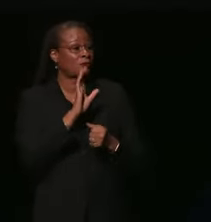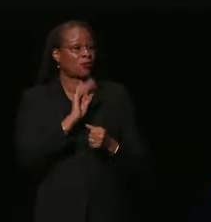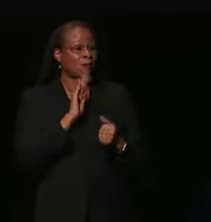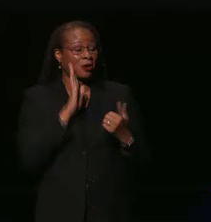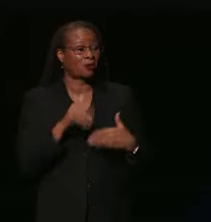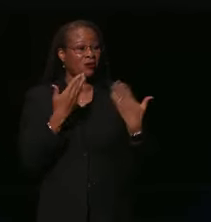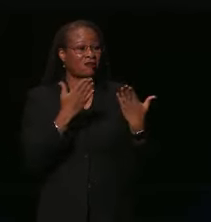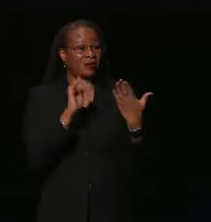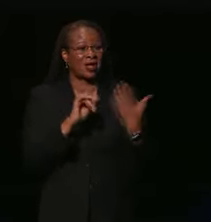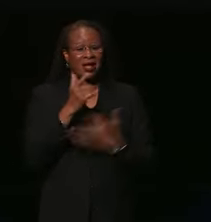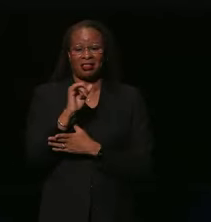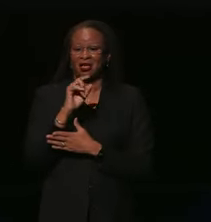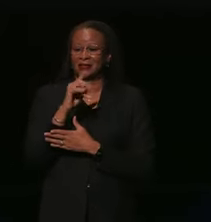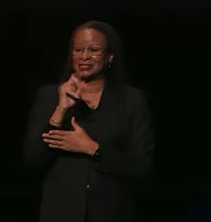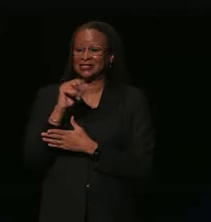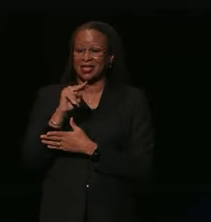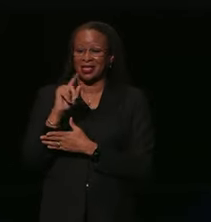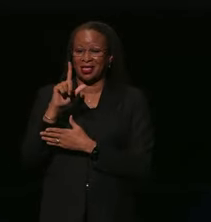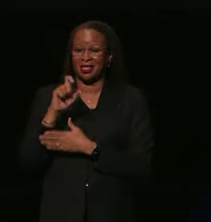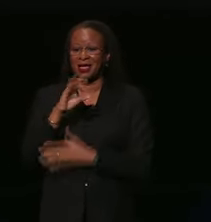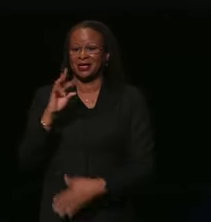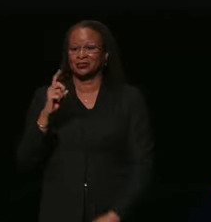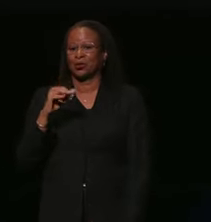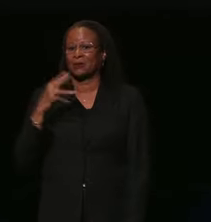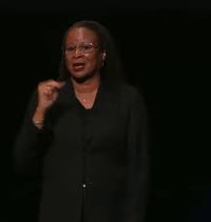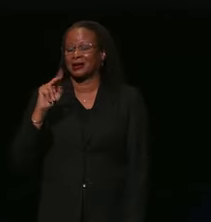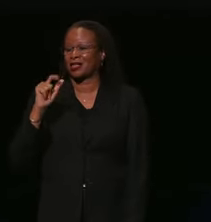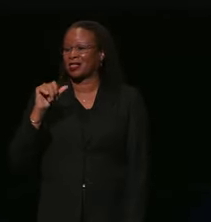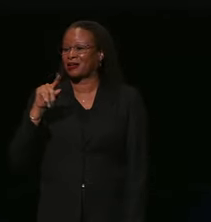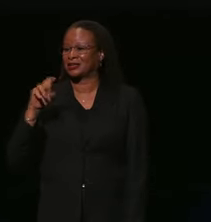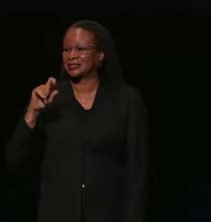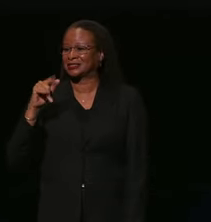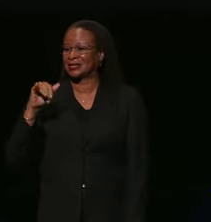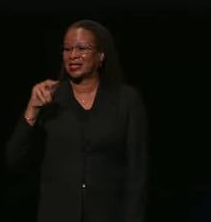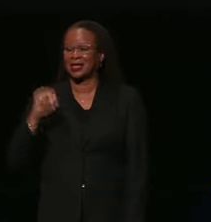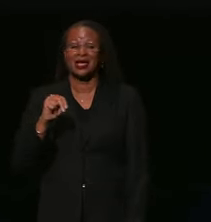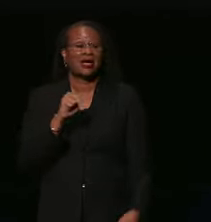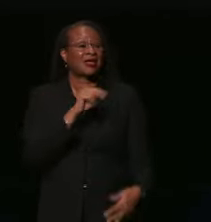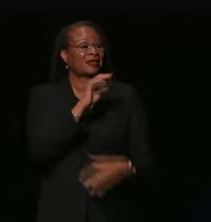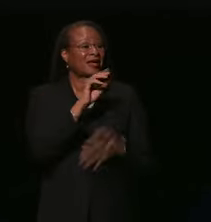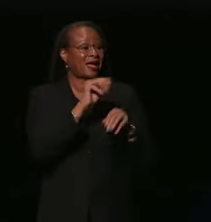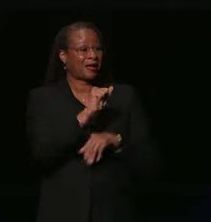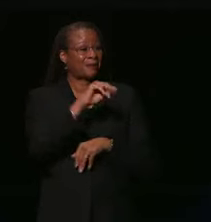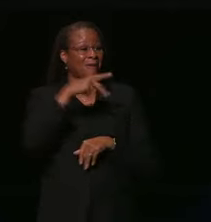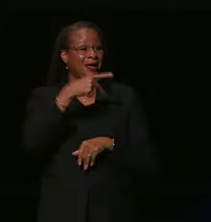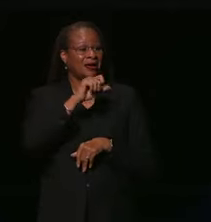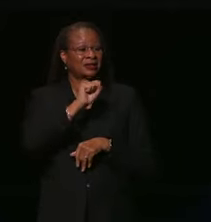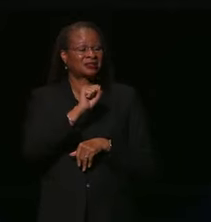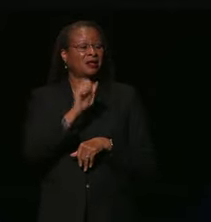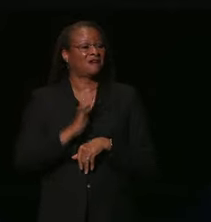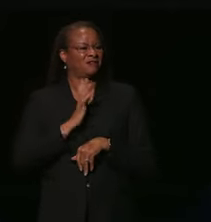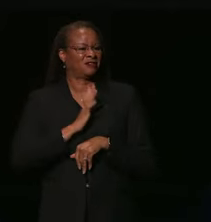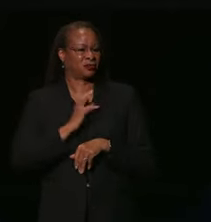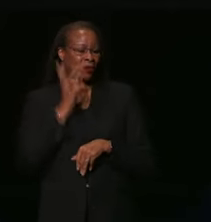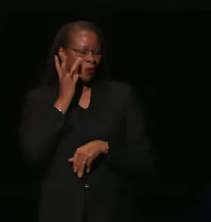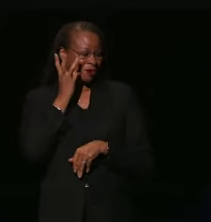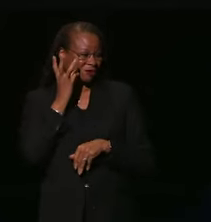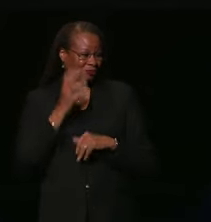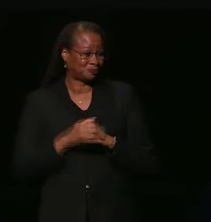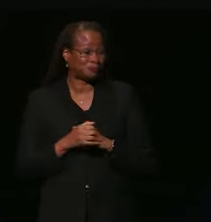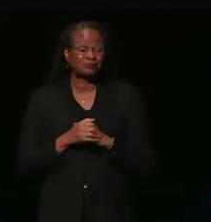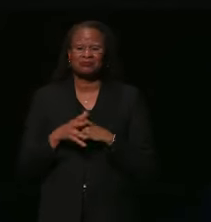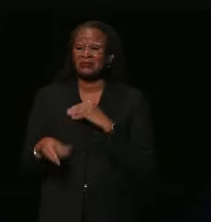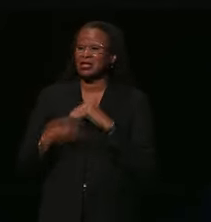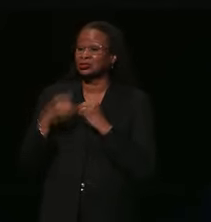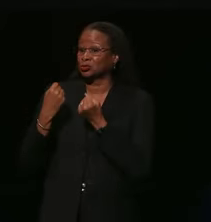by Clarendale and Domaine Clarence Dillon, the Academy Museum of Motion Pictures official wines. Additional support